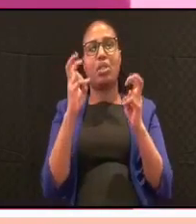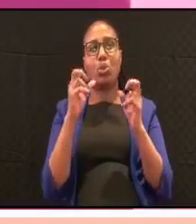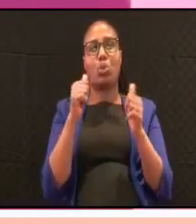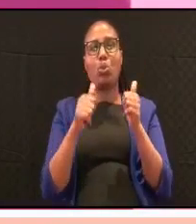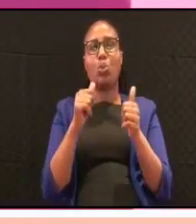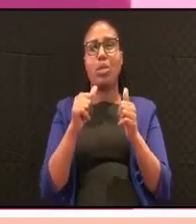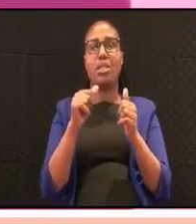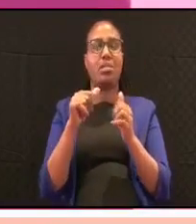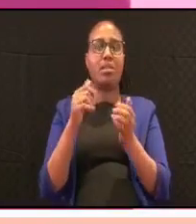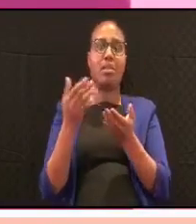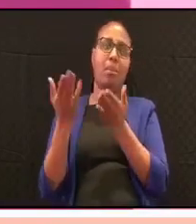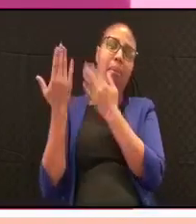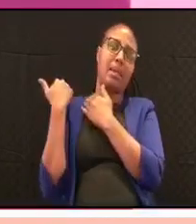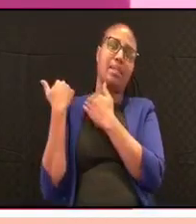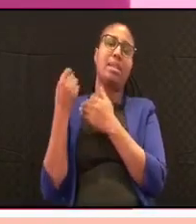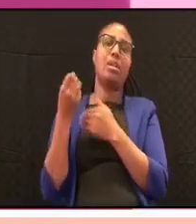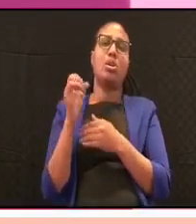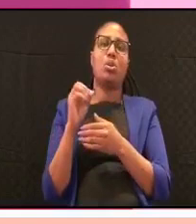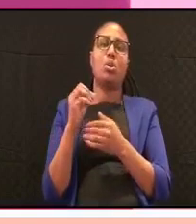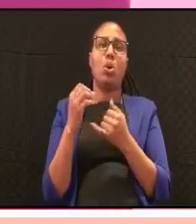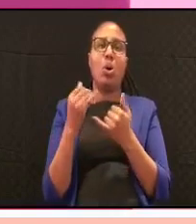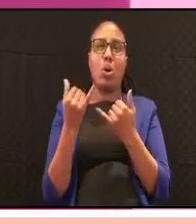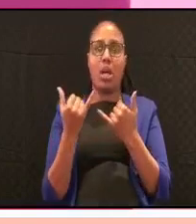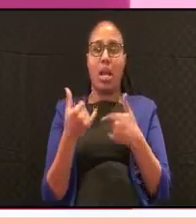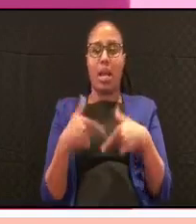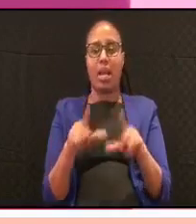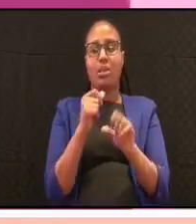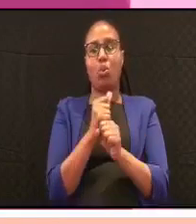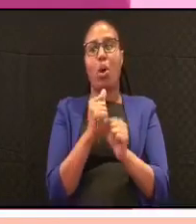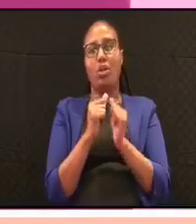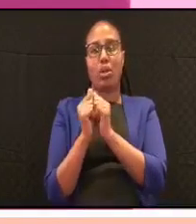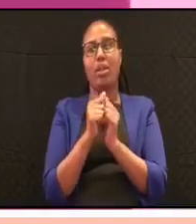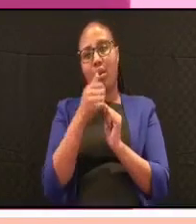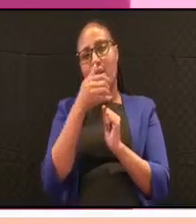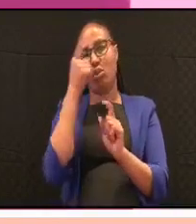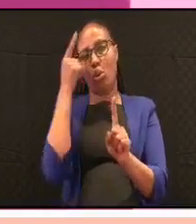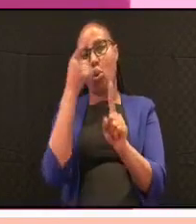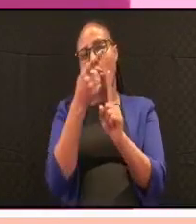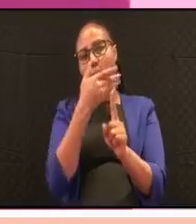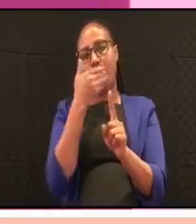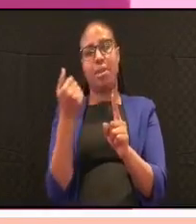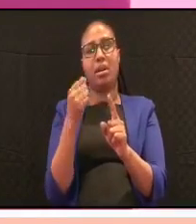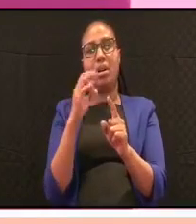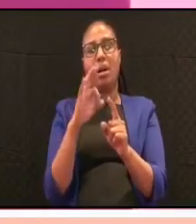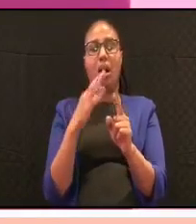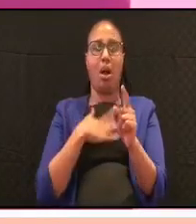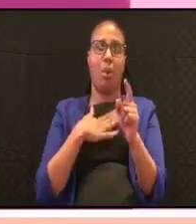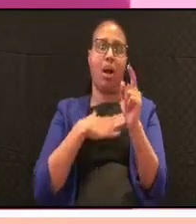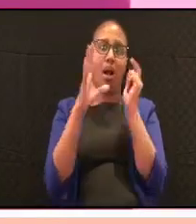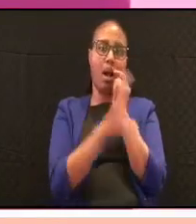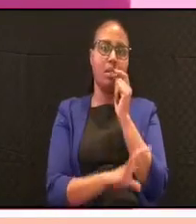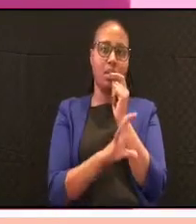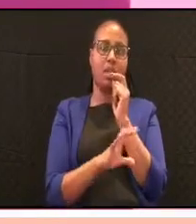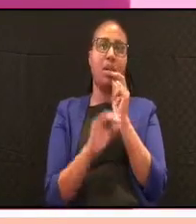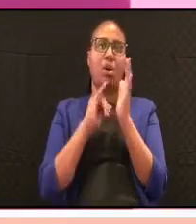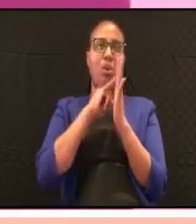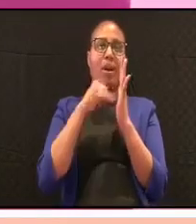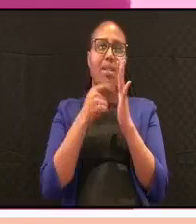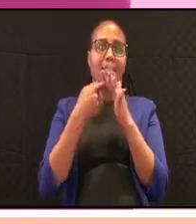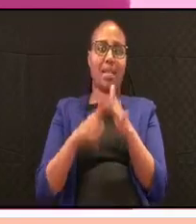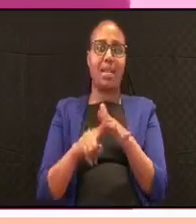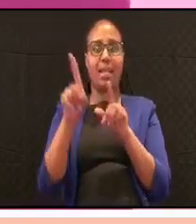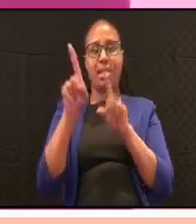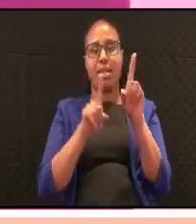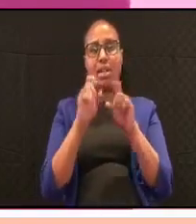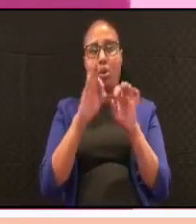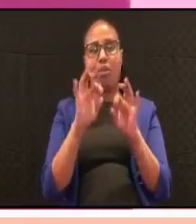that belongs to the past. Let us all work together for the betterment of our country. And we have just started the